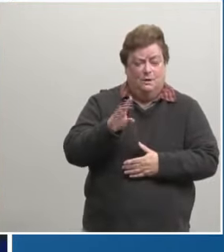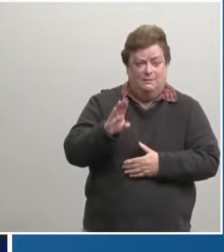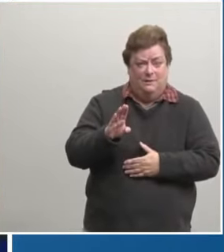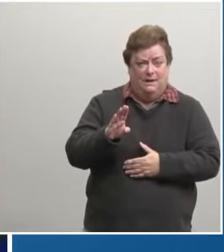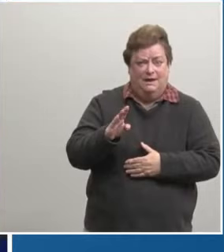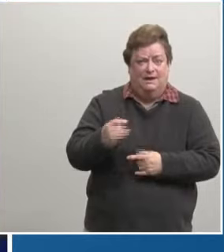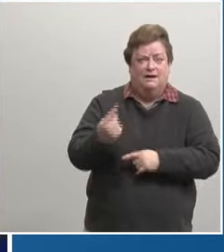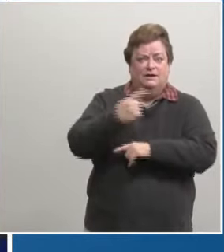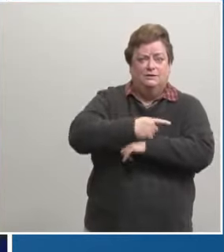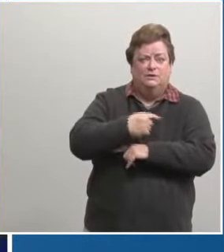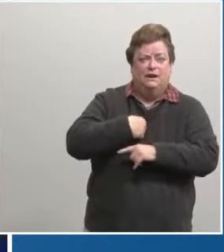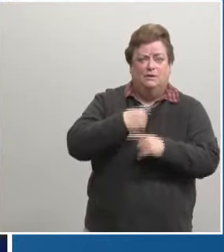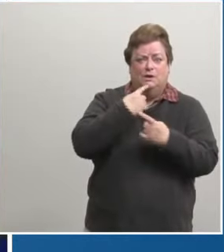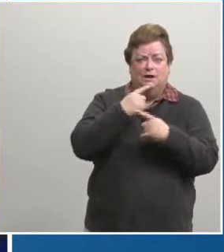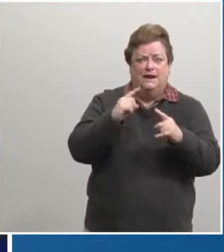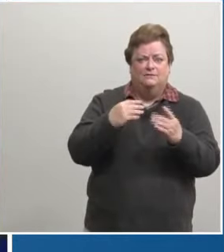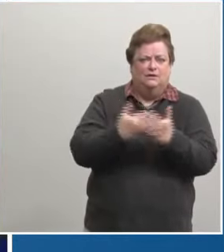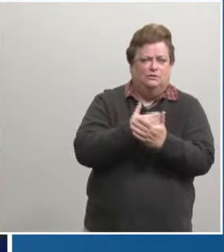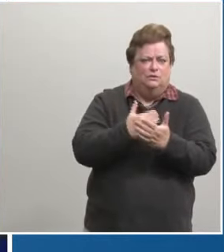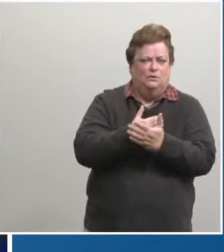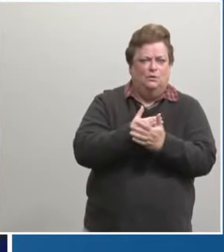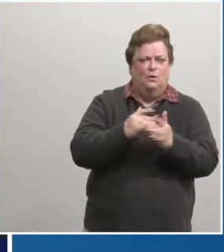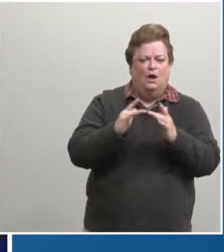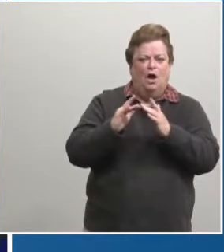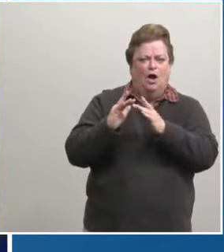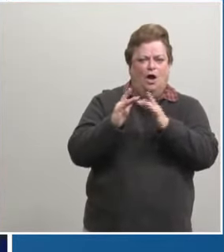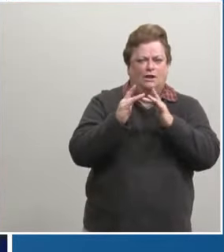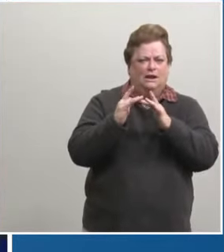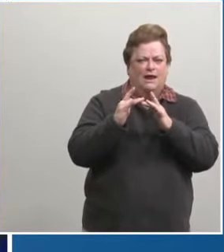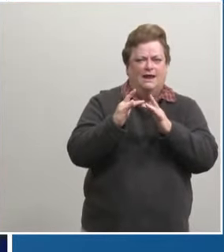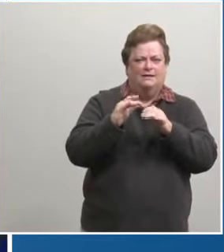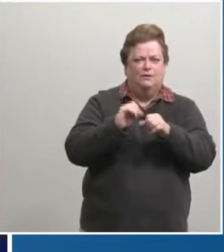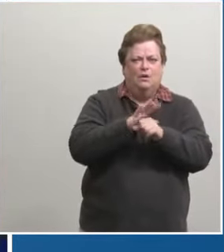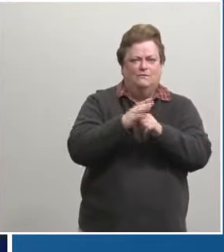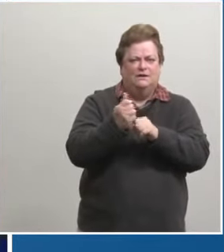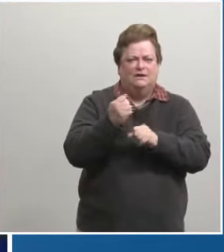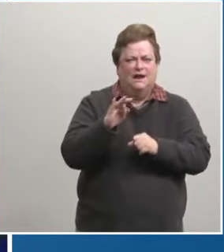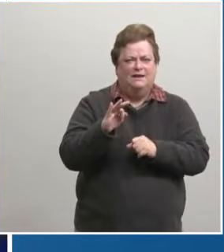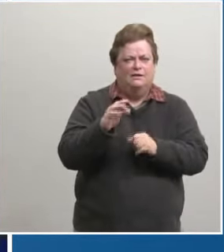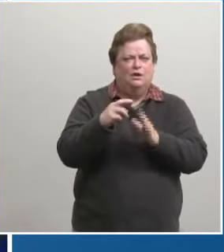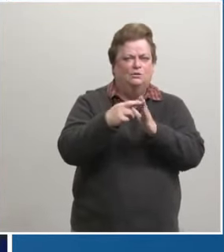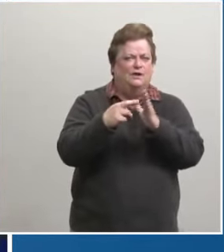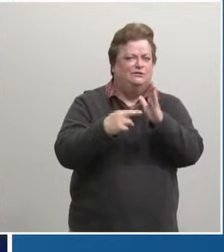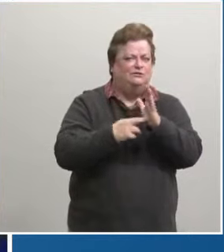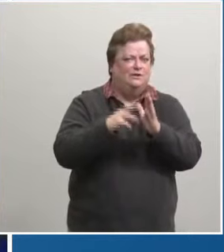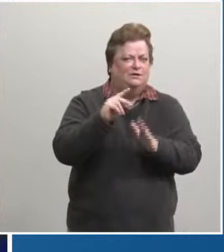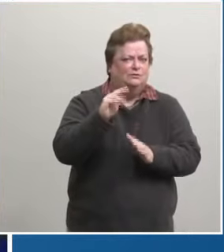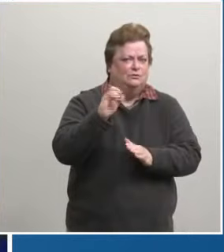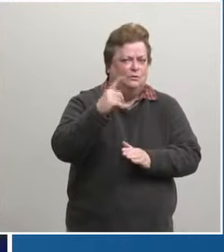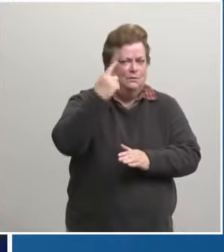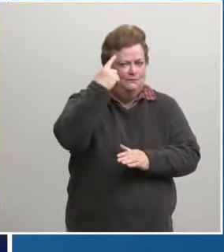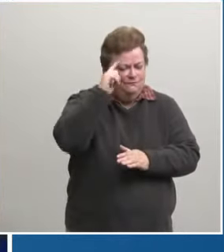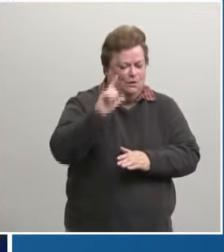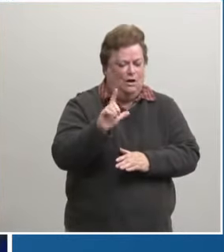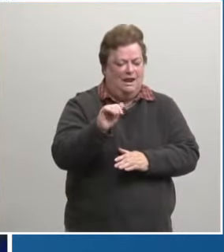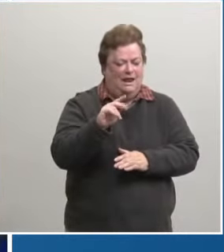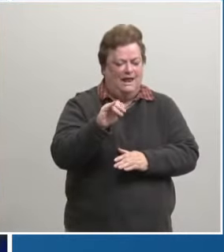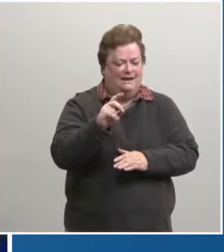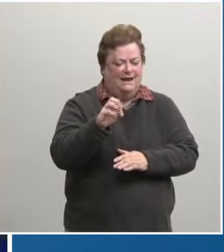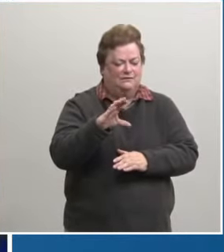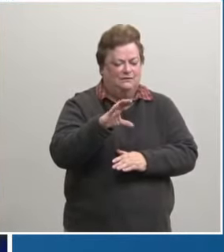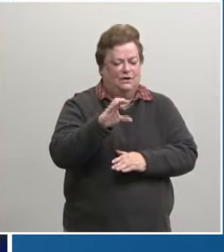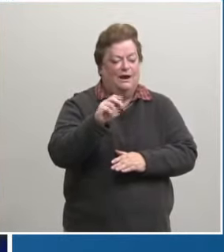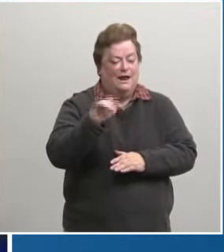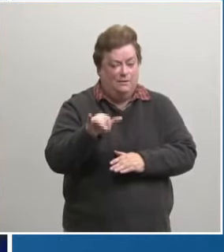1B, today we're announcing a new online COVID-19 vaccine registration tool for Lancaster